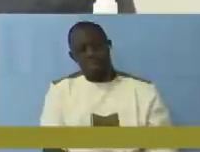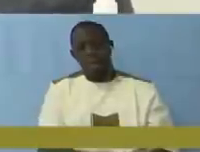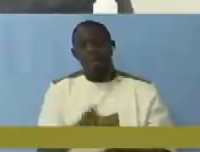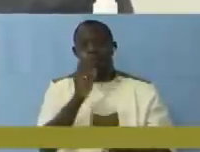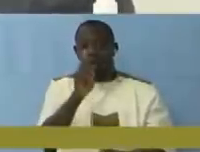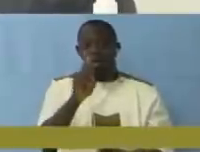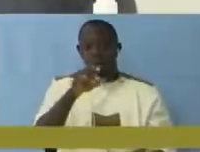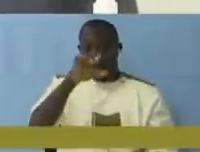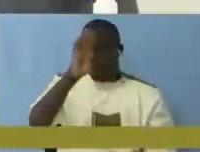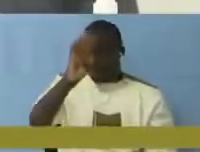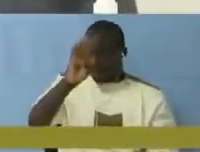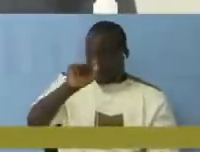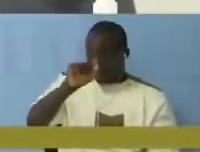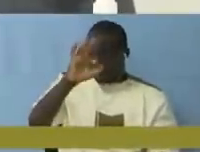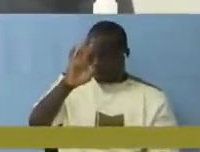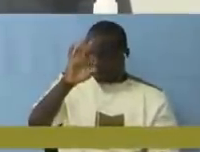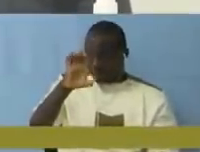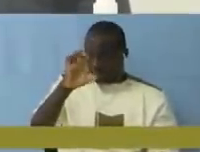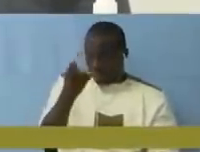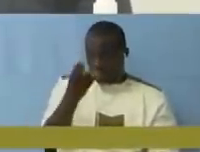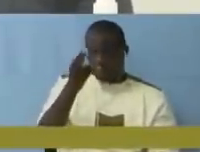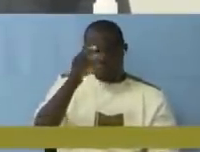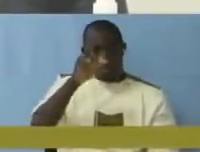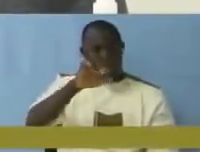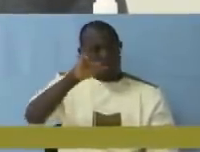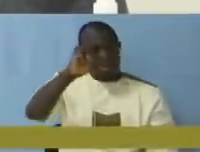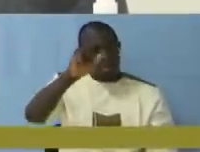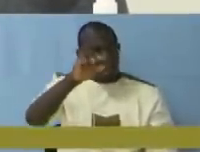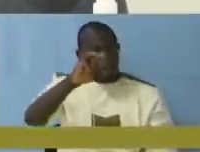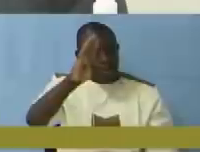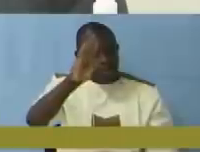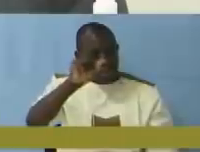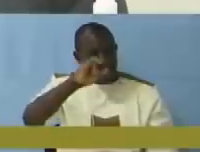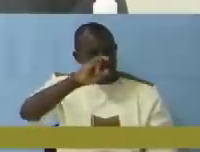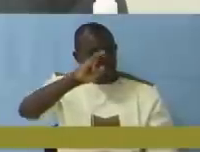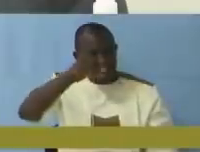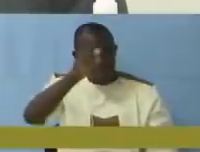Bachsamba Jallo is not even the only person to incriminate you.